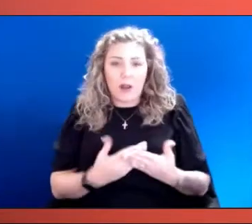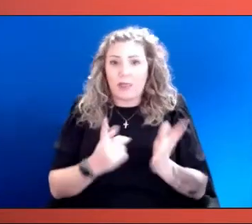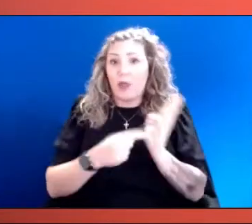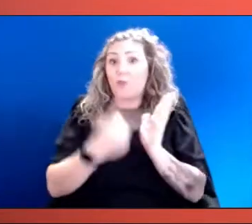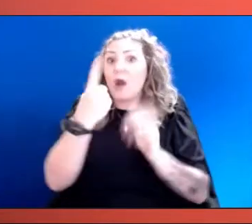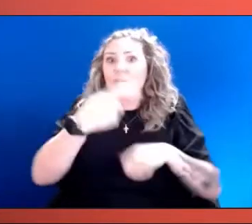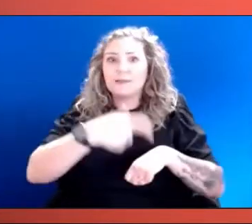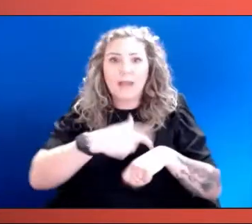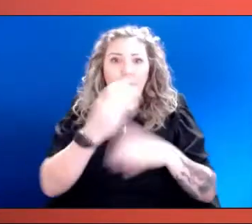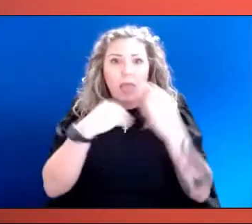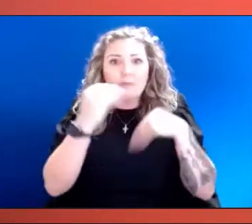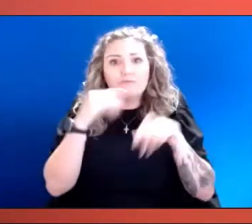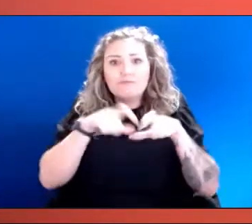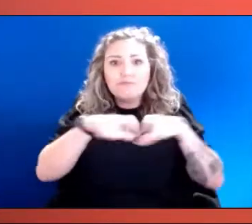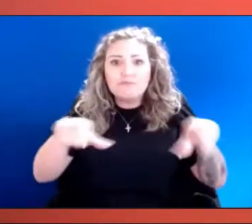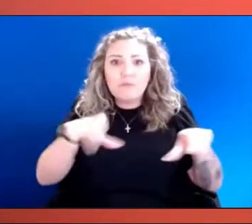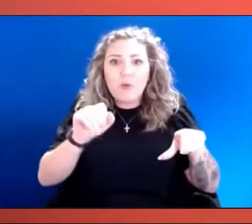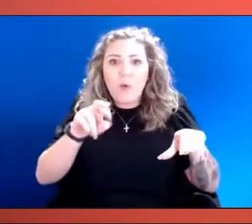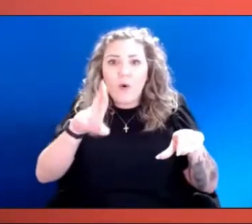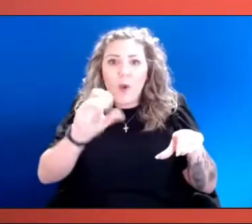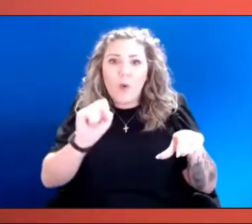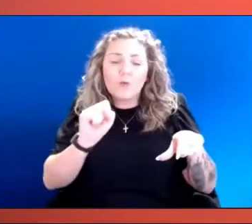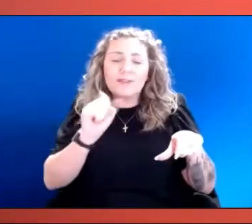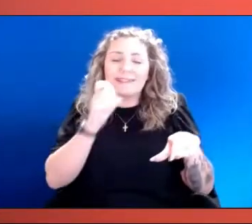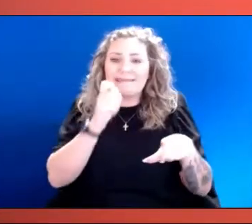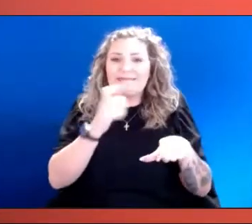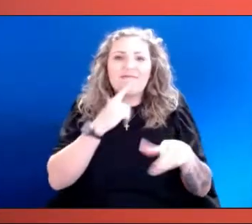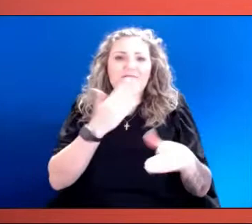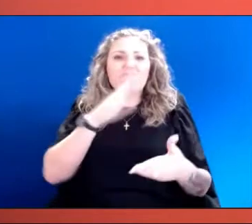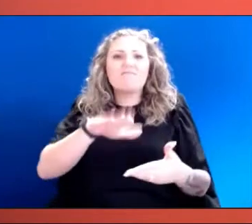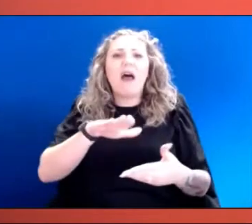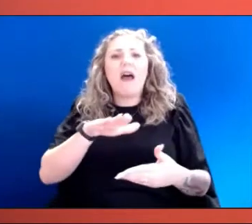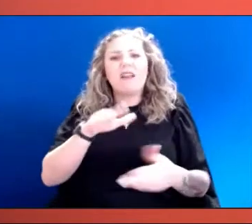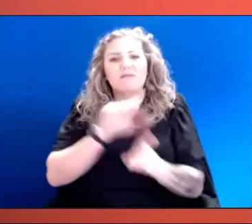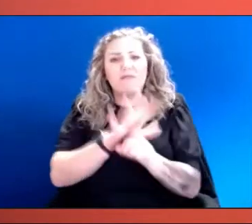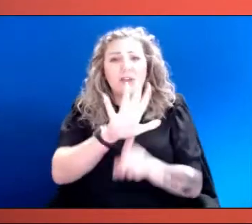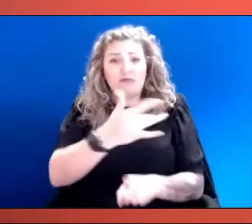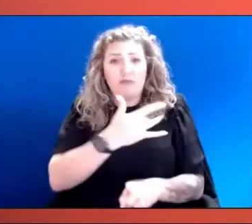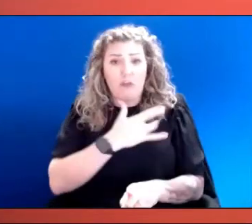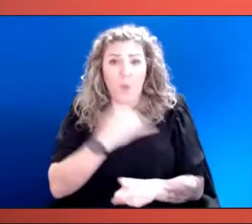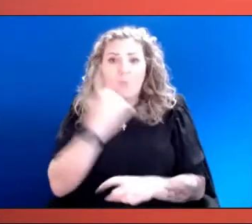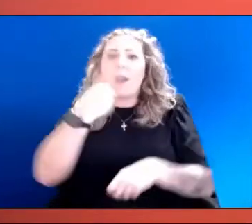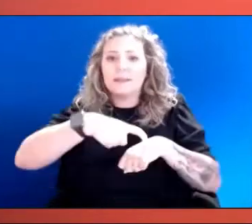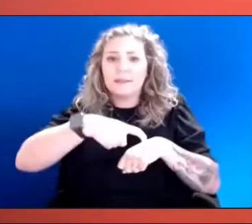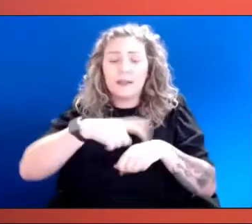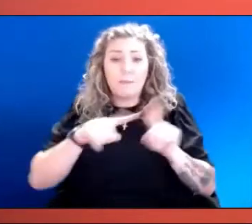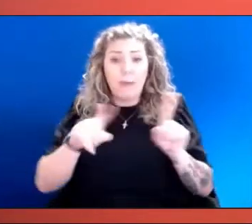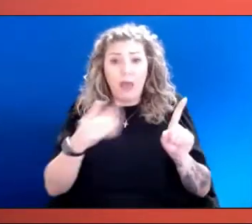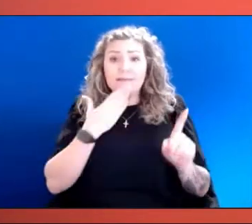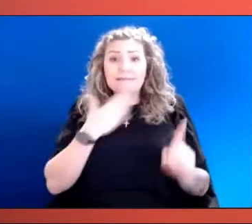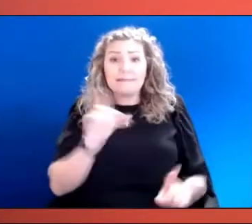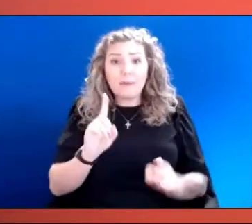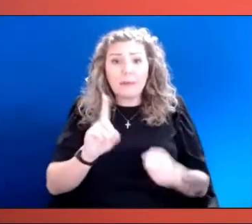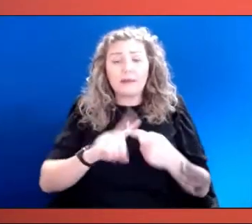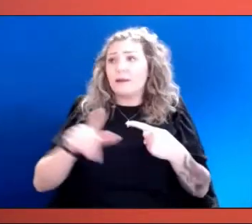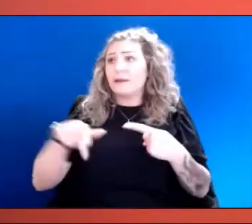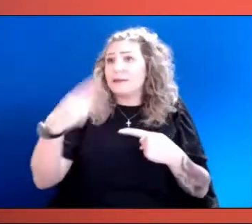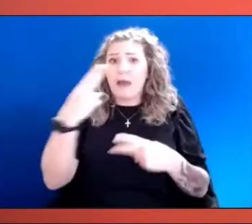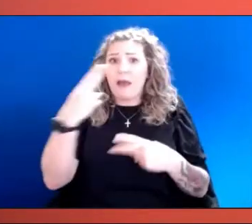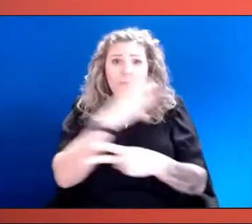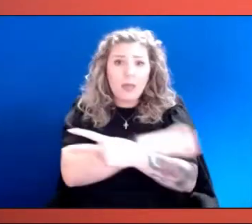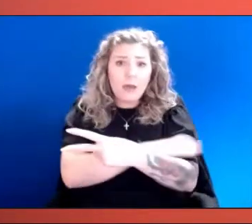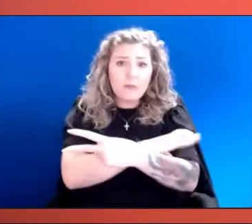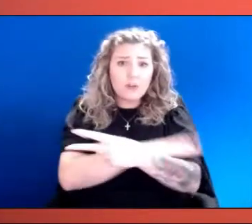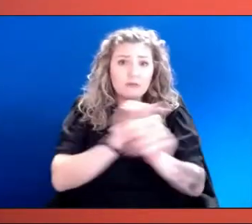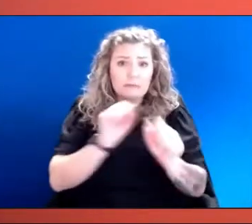line of Oreos is going to have bad effects on your heart specifically. Now, if you have things like diabetes or high blood pressure, certainly could have an